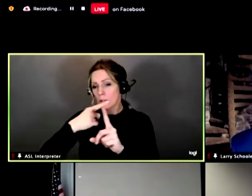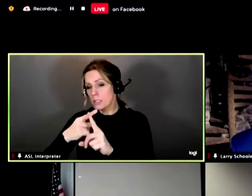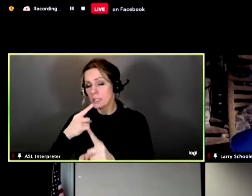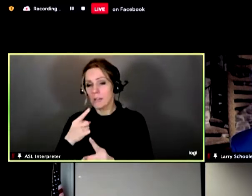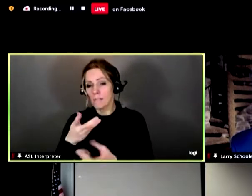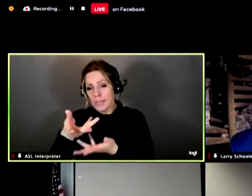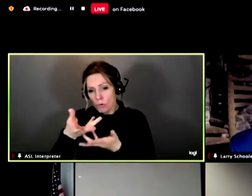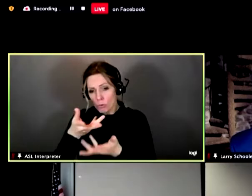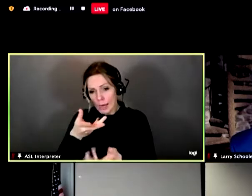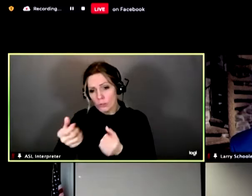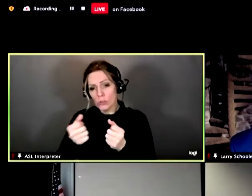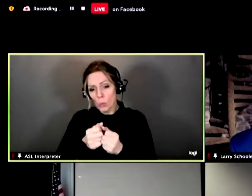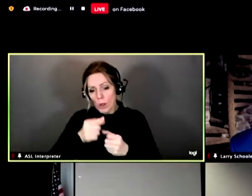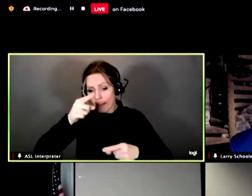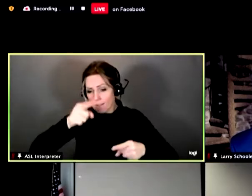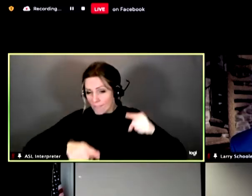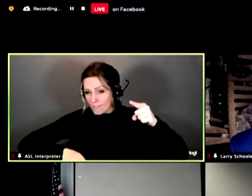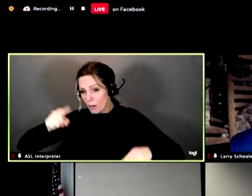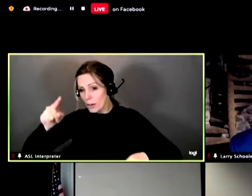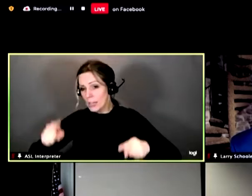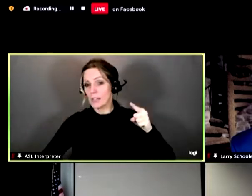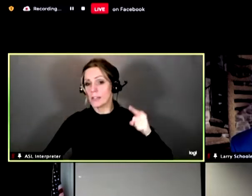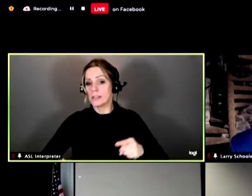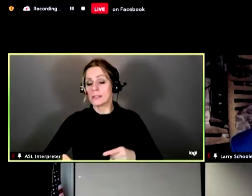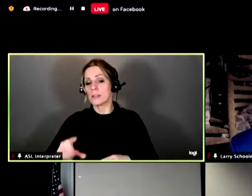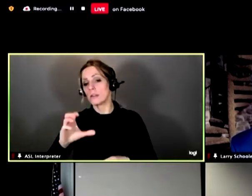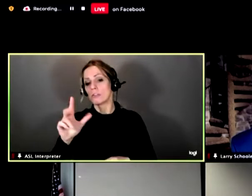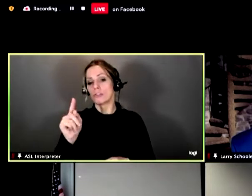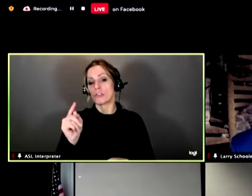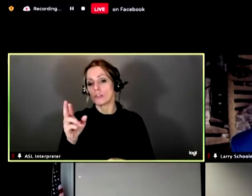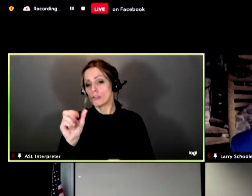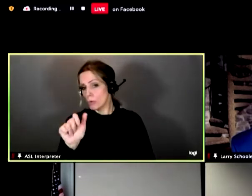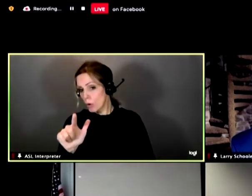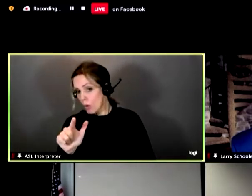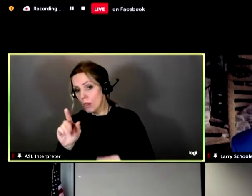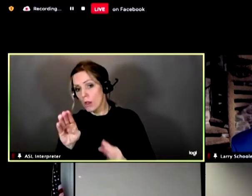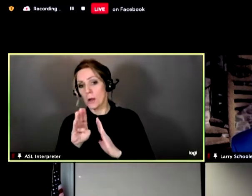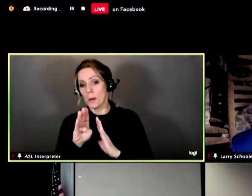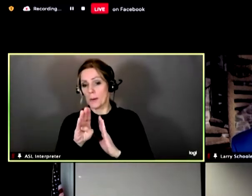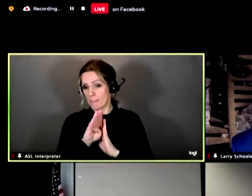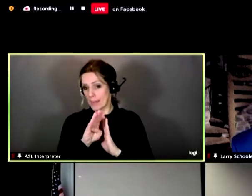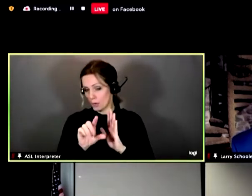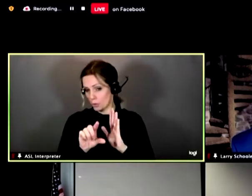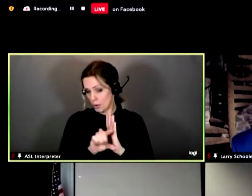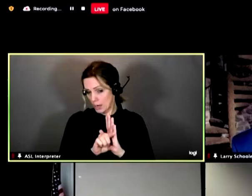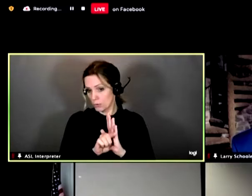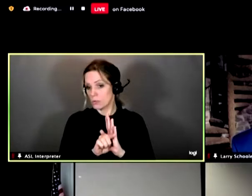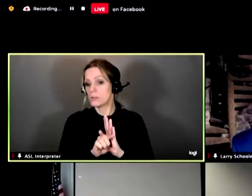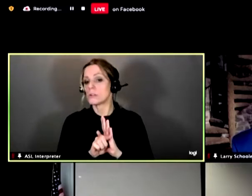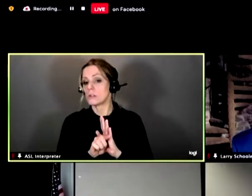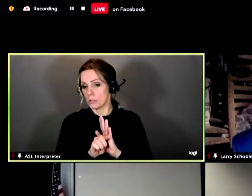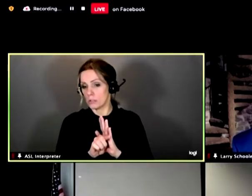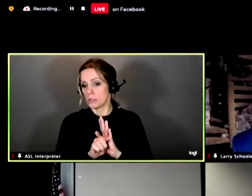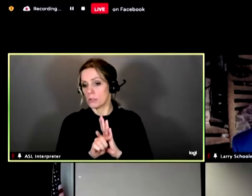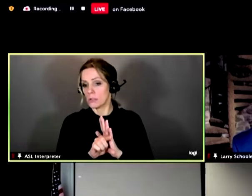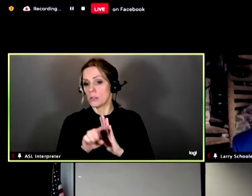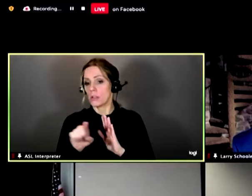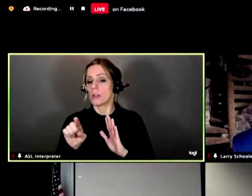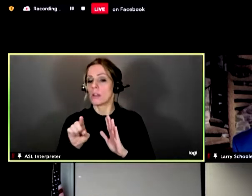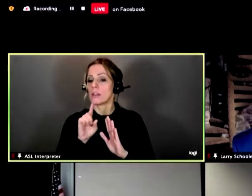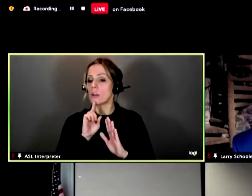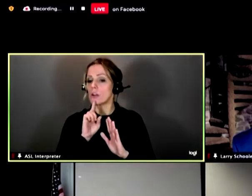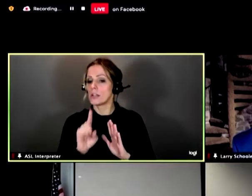backgrounds. The School Safety Subcommittee recommends law enforcement collect and report contact and outcome data disaggregated by